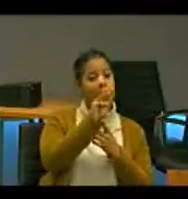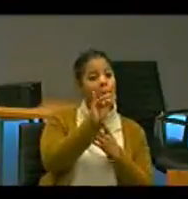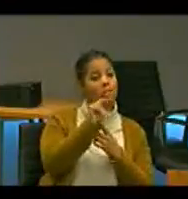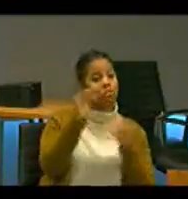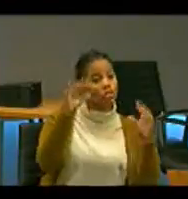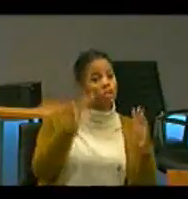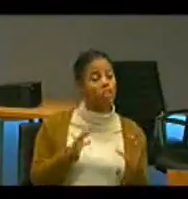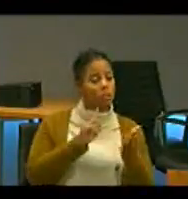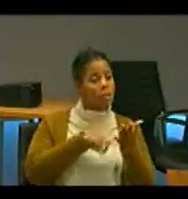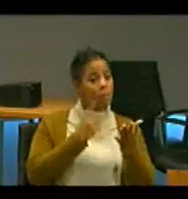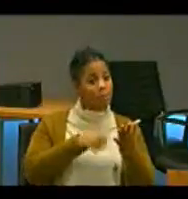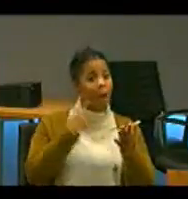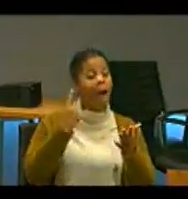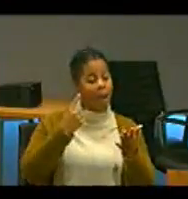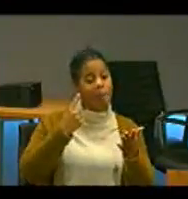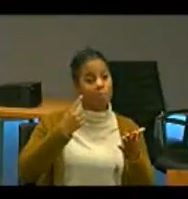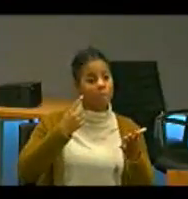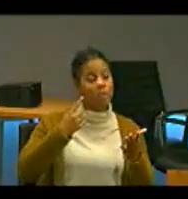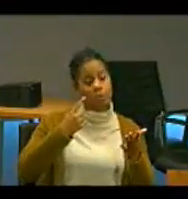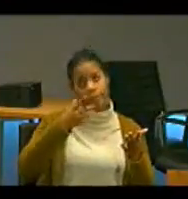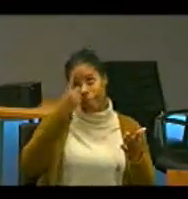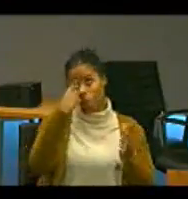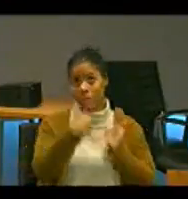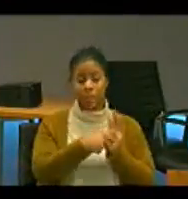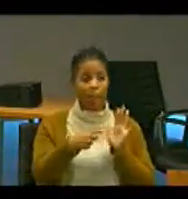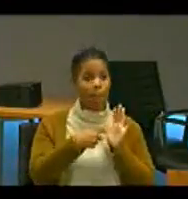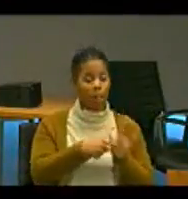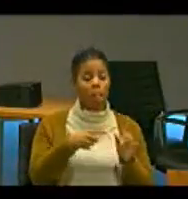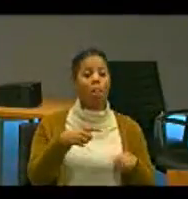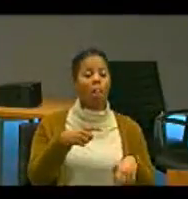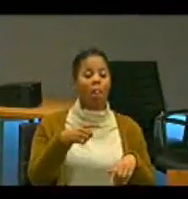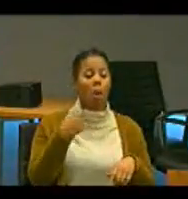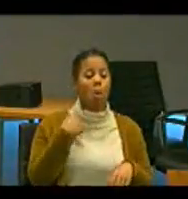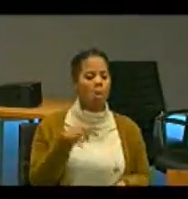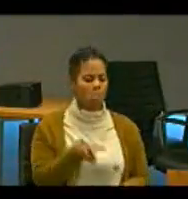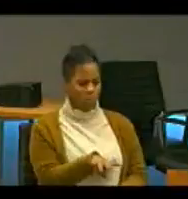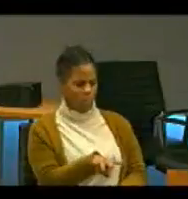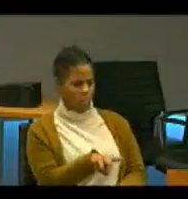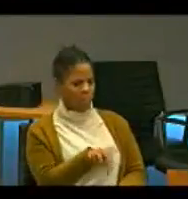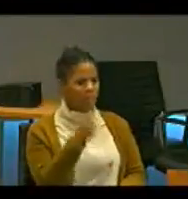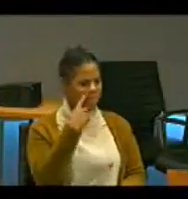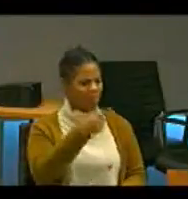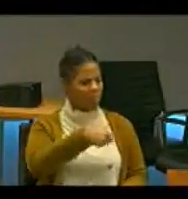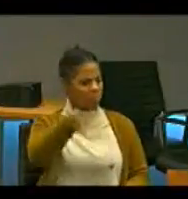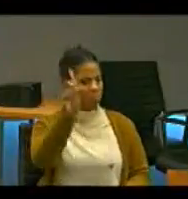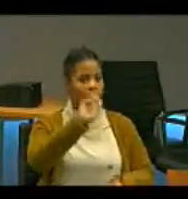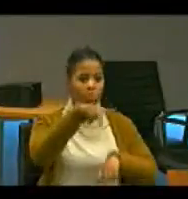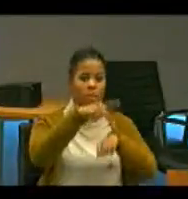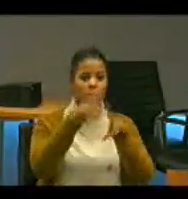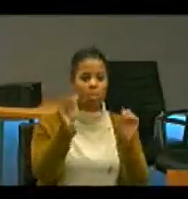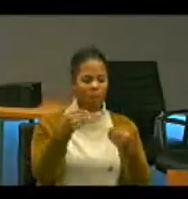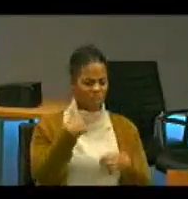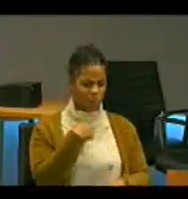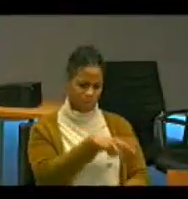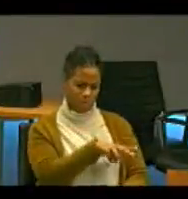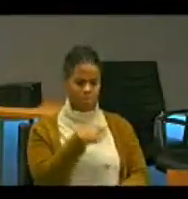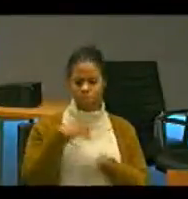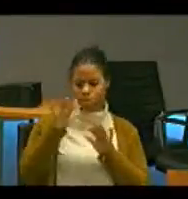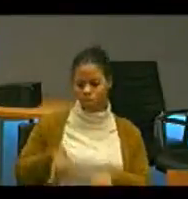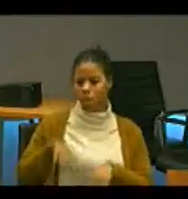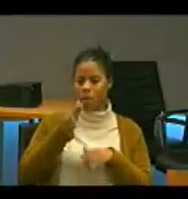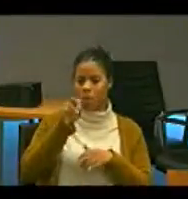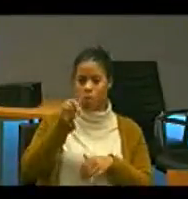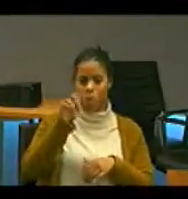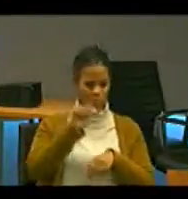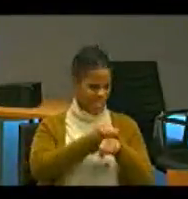be a reason for a trip to the principal's office or a note home to your parents, and